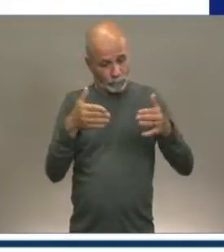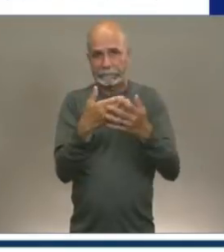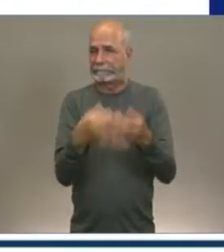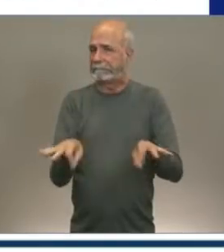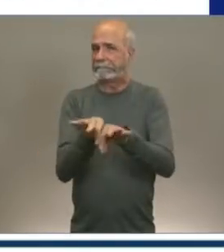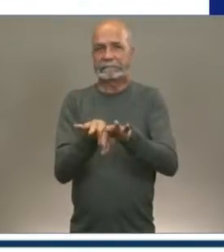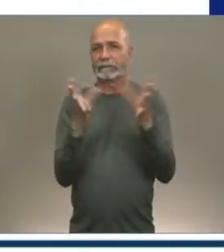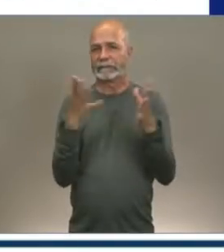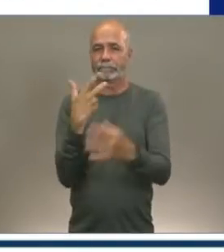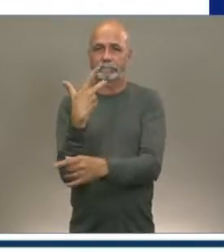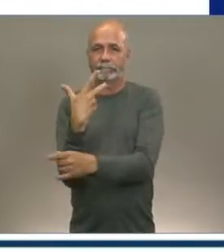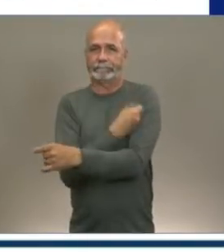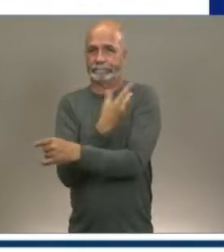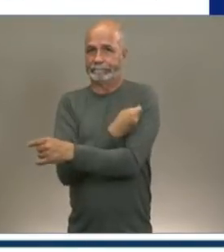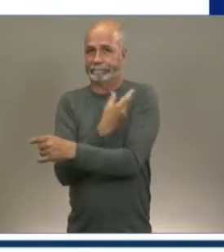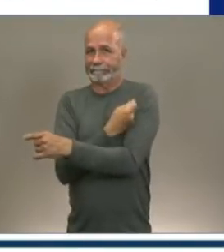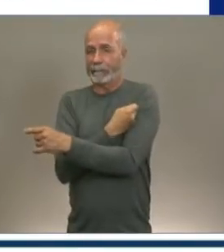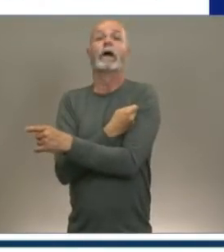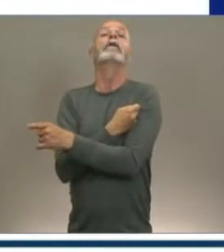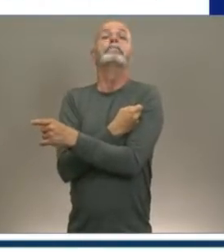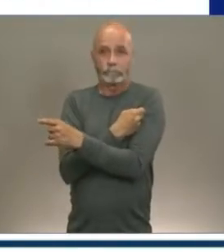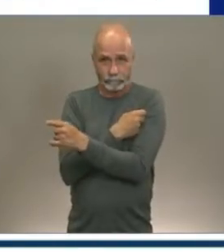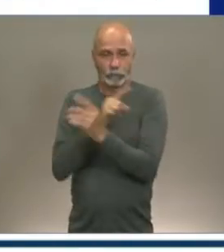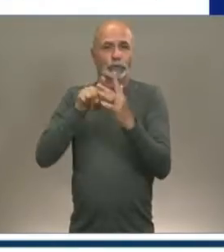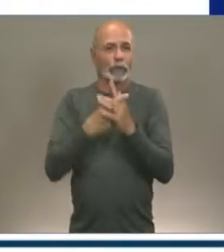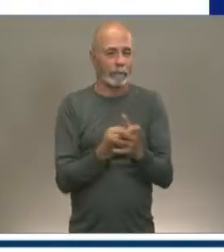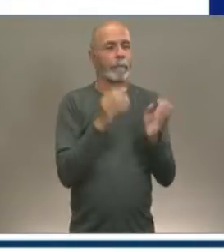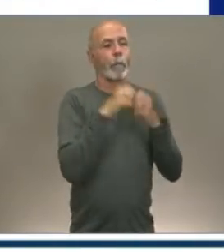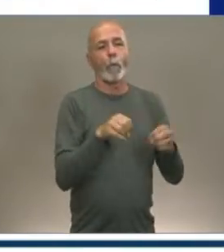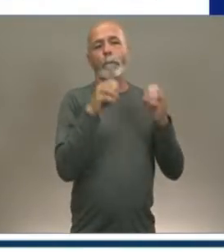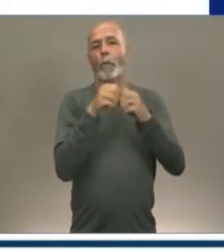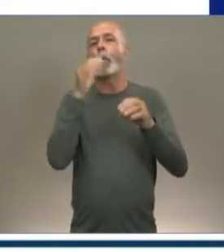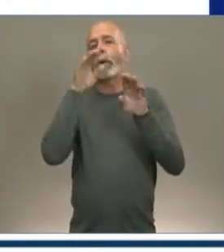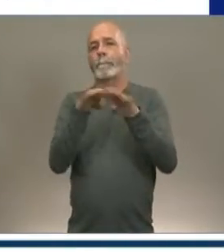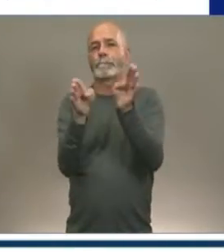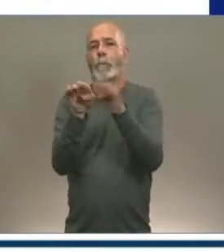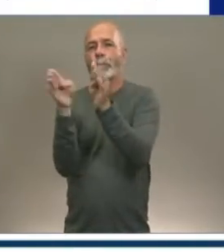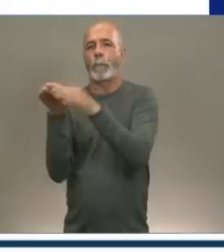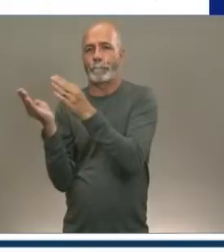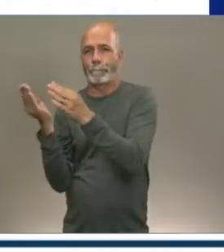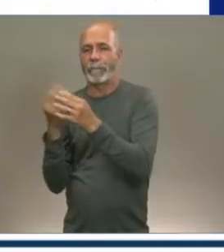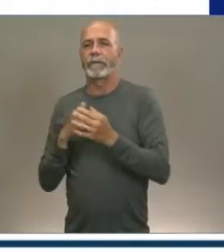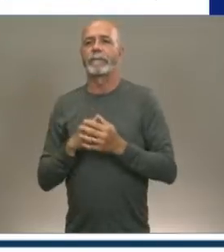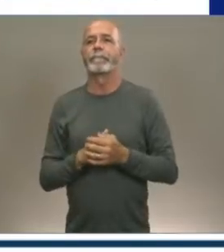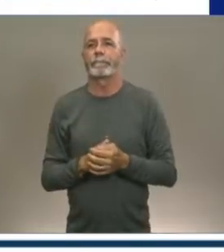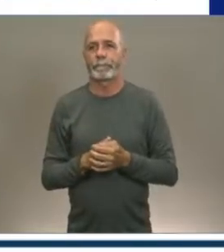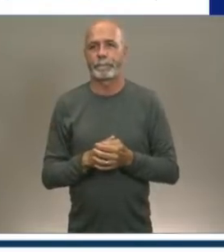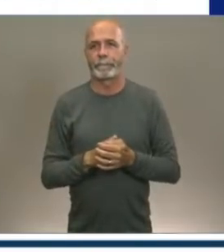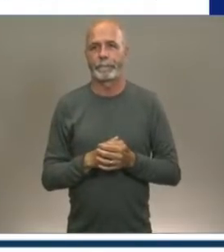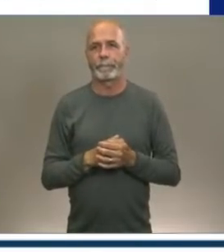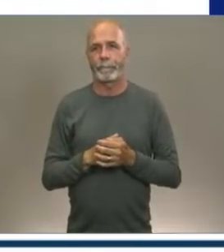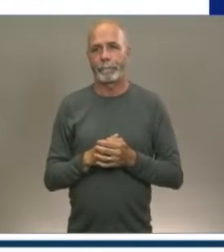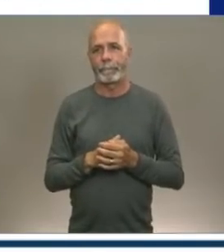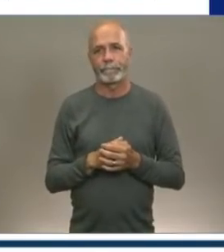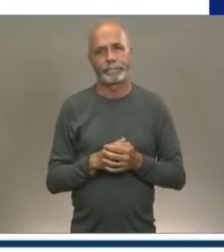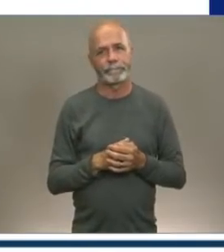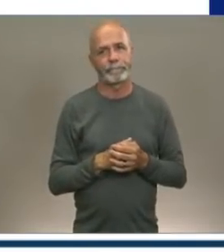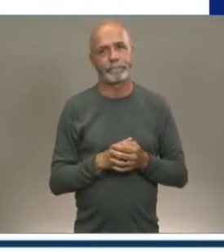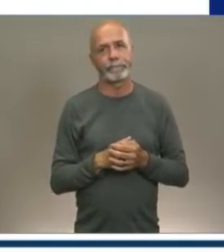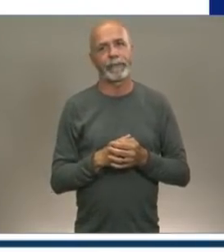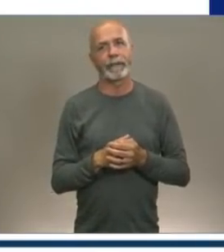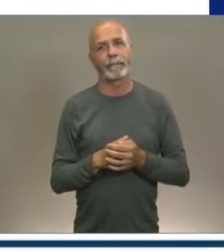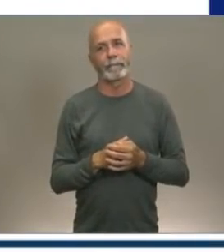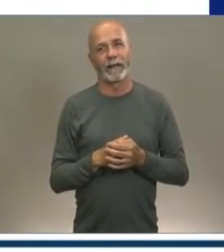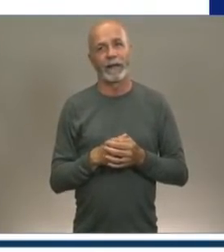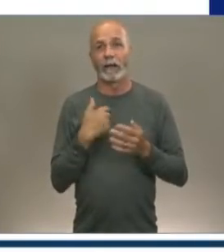our economy as our vaccination numbers increase. And let me conclude with this. It is so important in this fight with COVID,